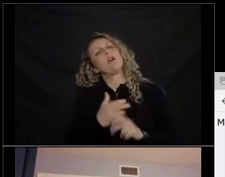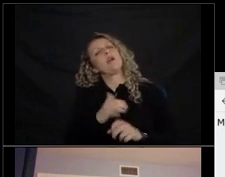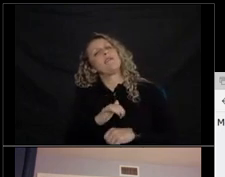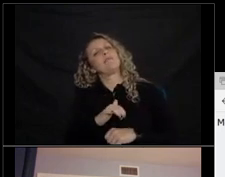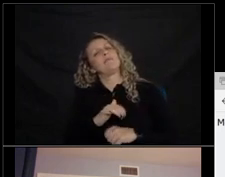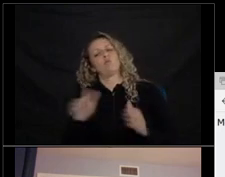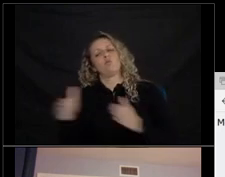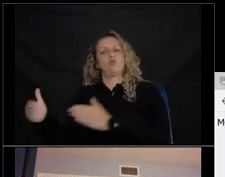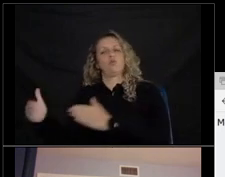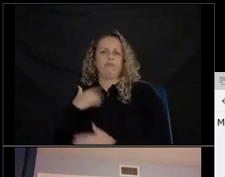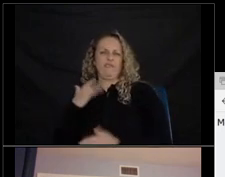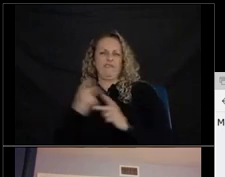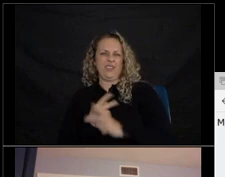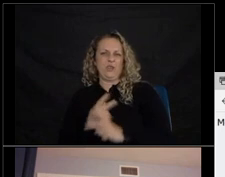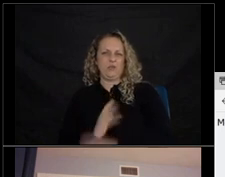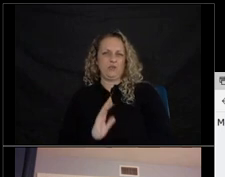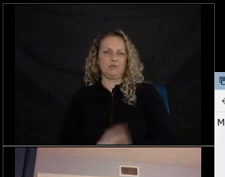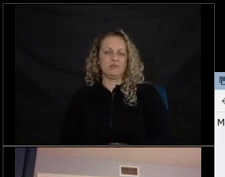out.